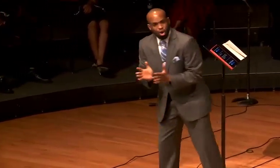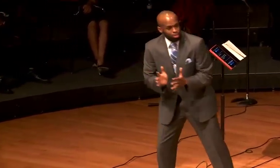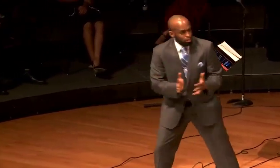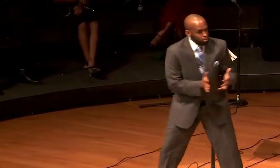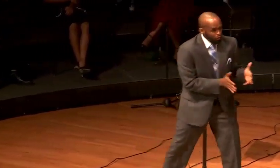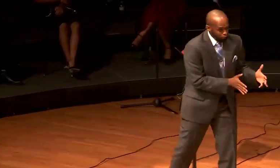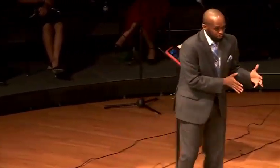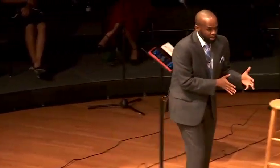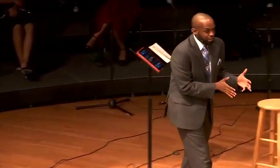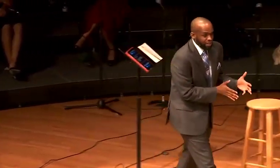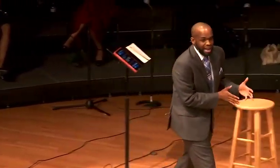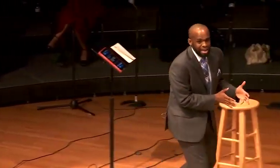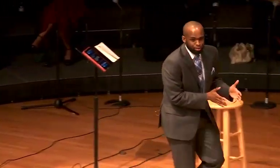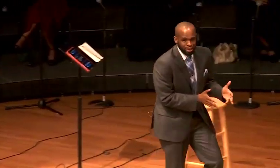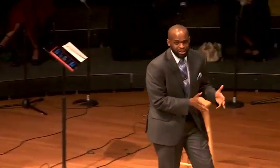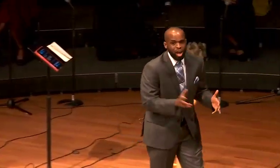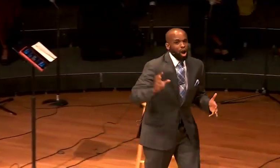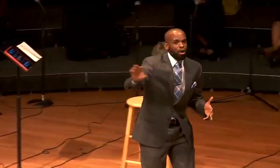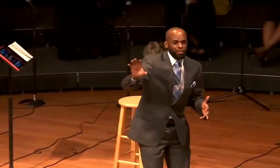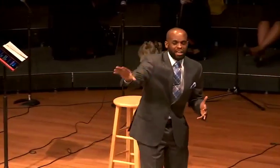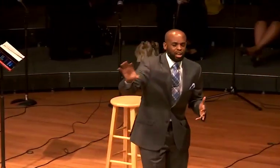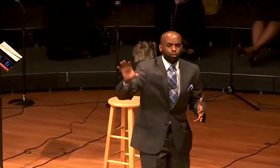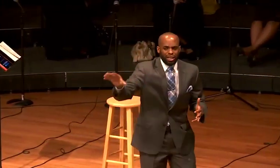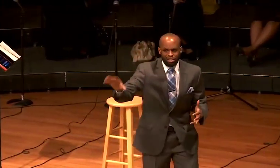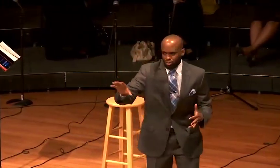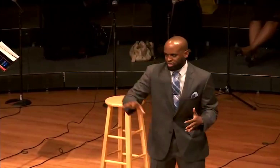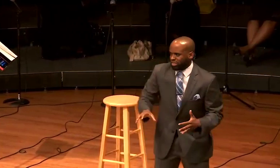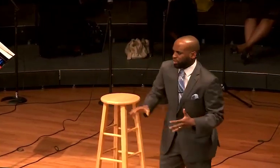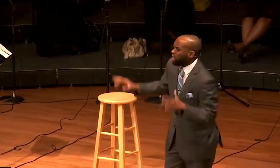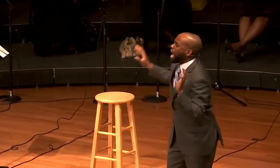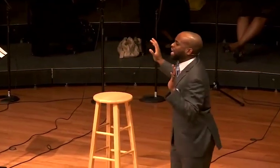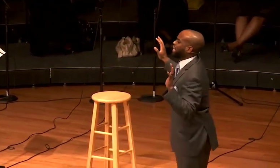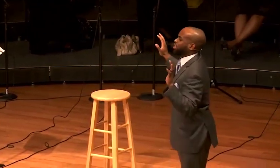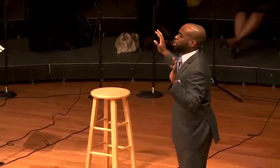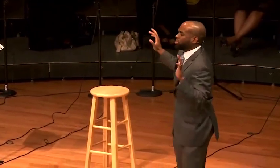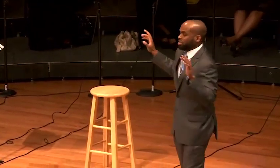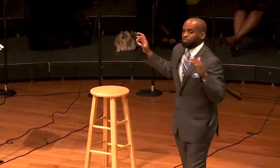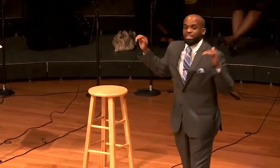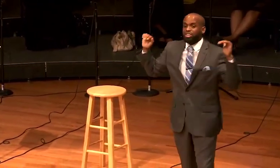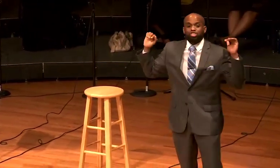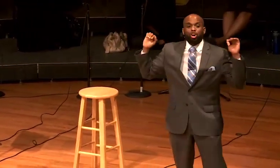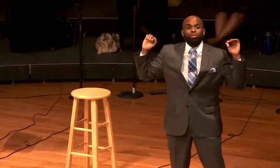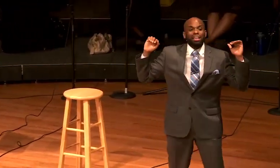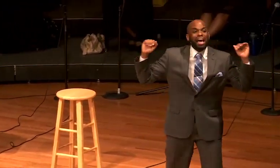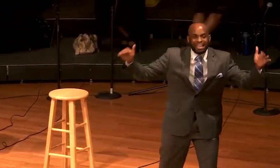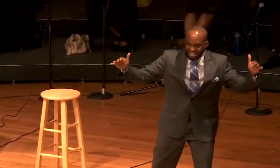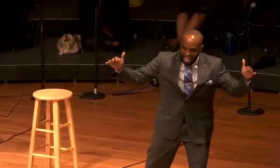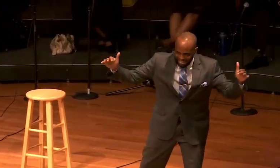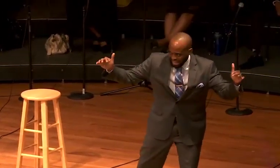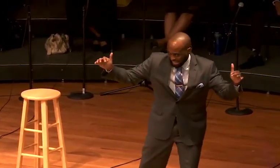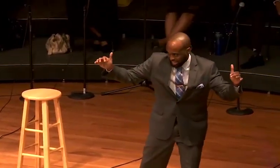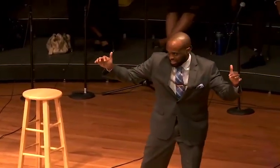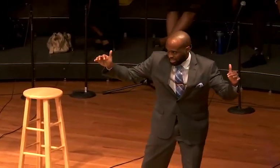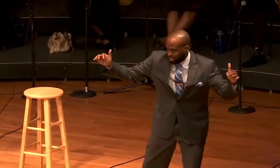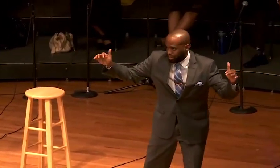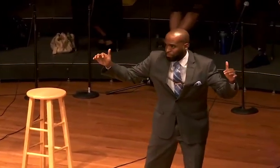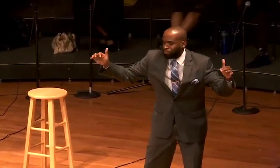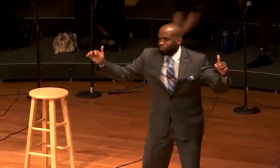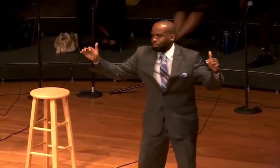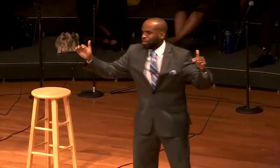perimeter or on the periphery of the gathering off in a windowsill. I can't notice them because there's no light at